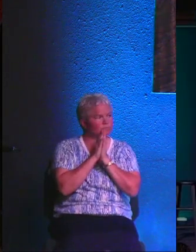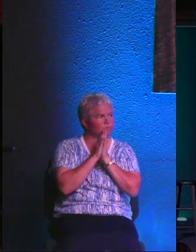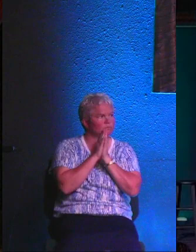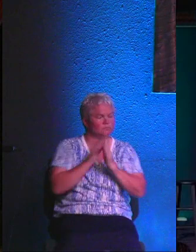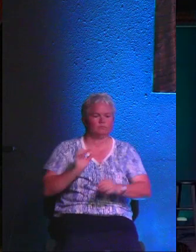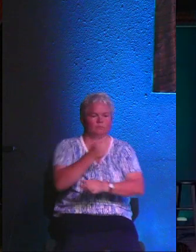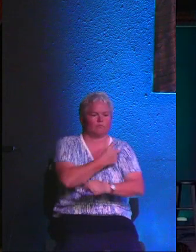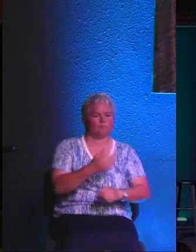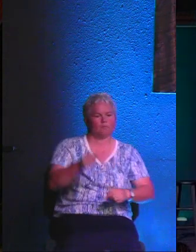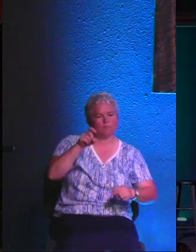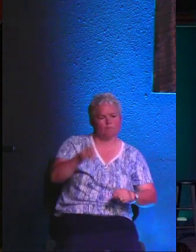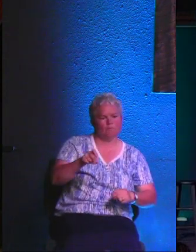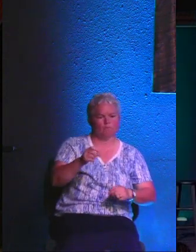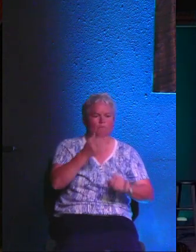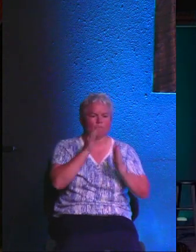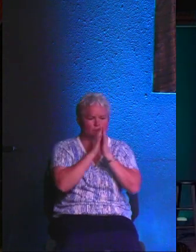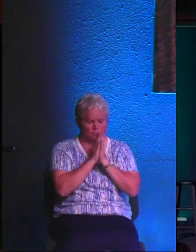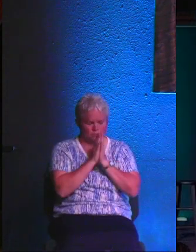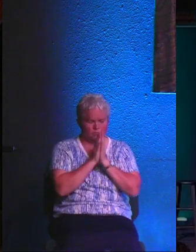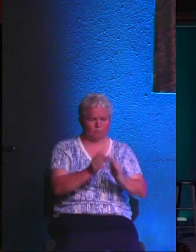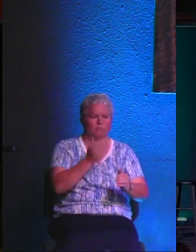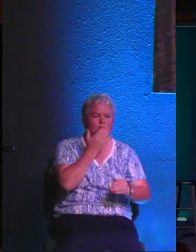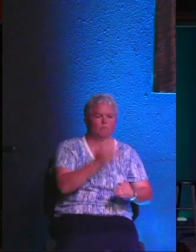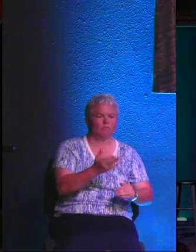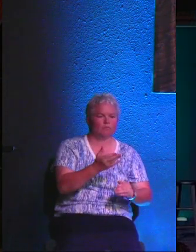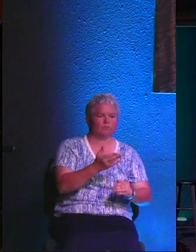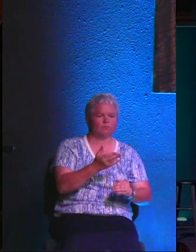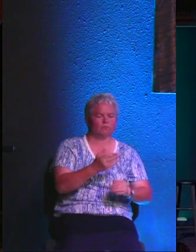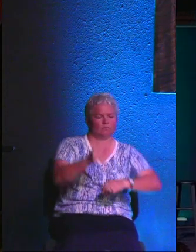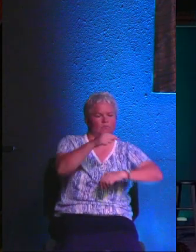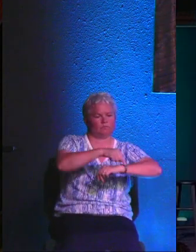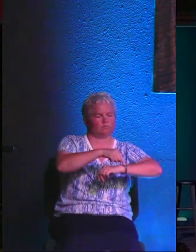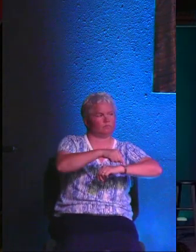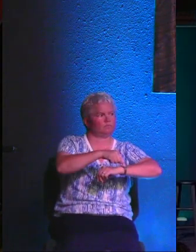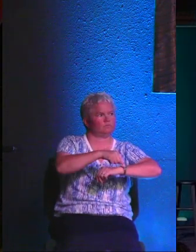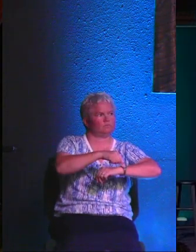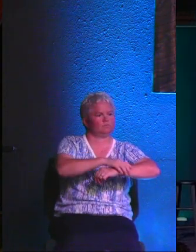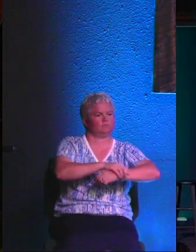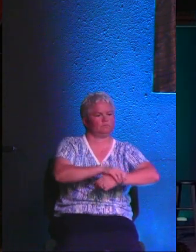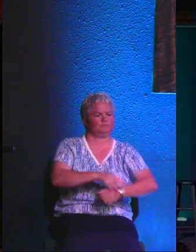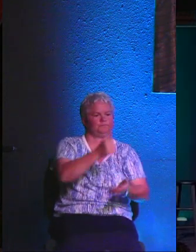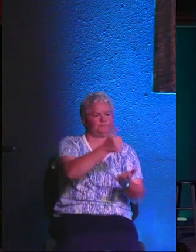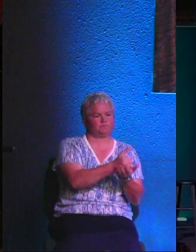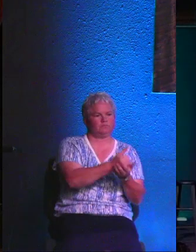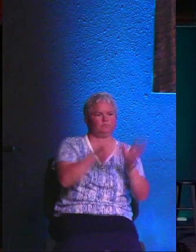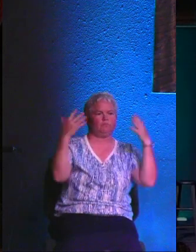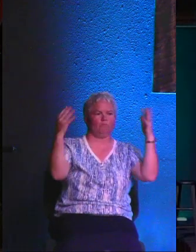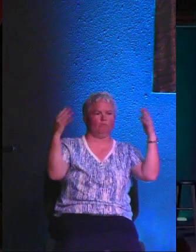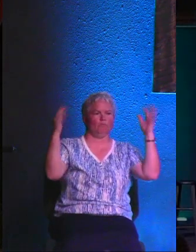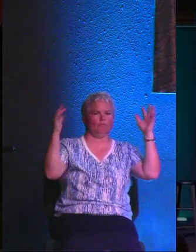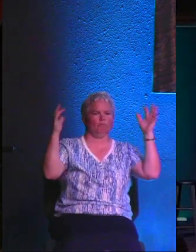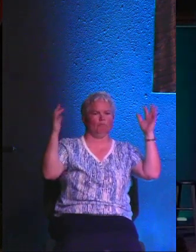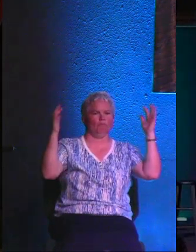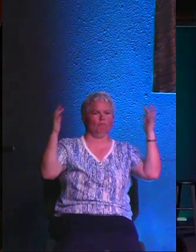We need your prayer, and I know you are praying for us. So thank you. Appreciate this time. Amen.